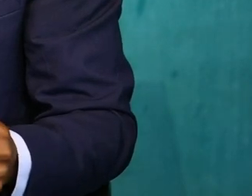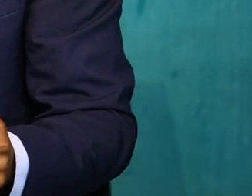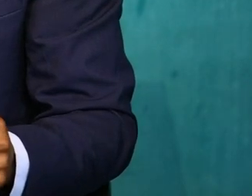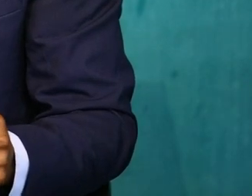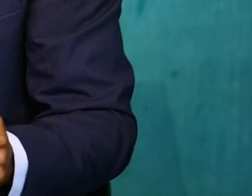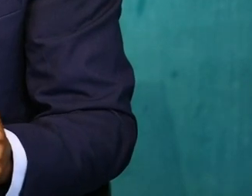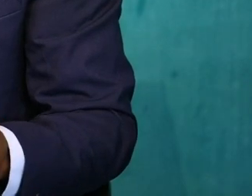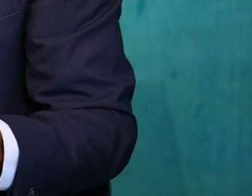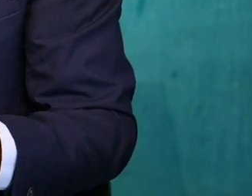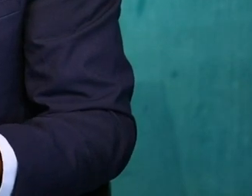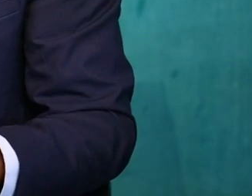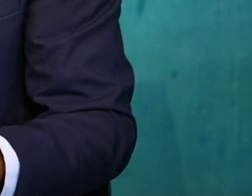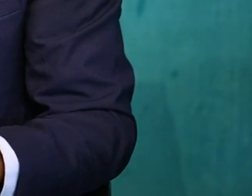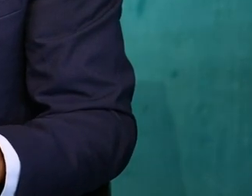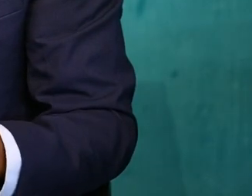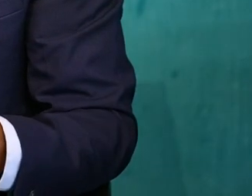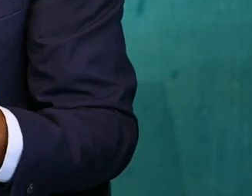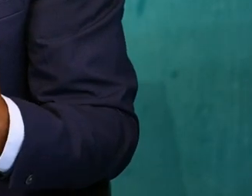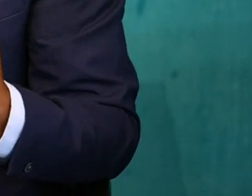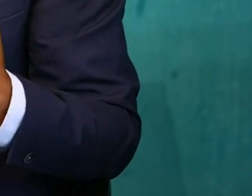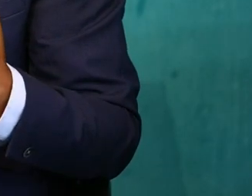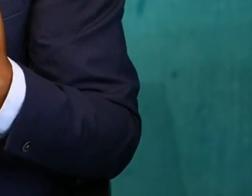that they had. It tells us one thing.